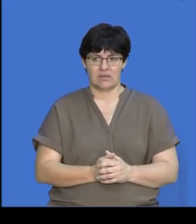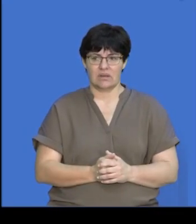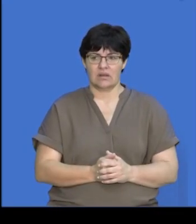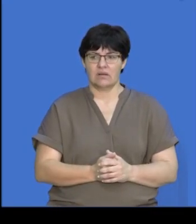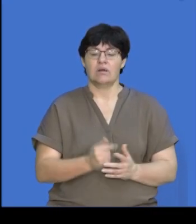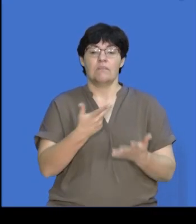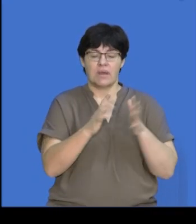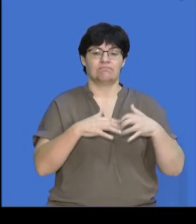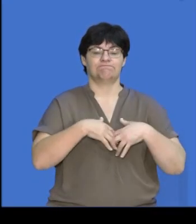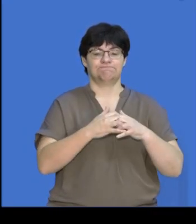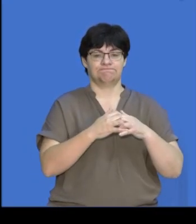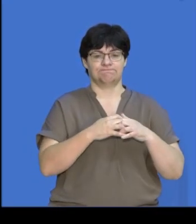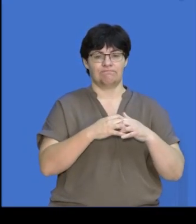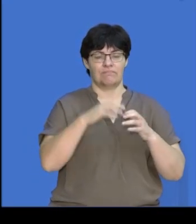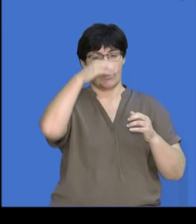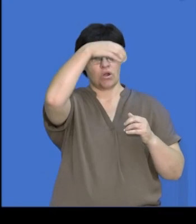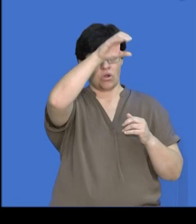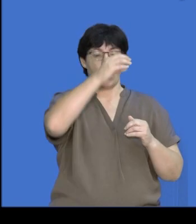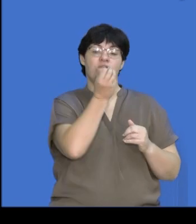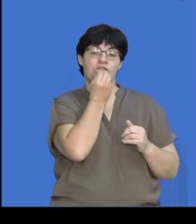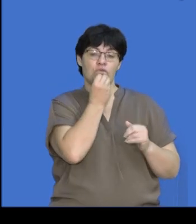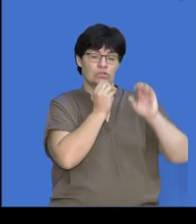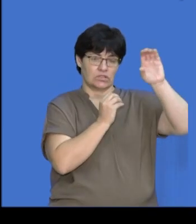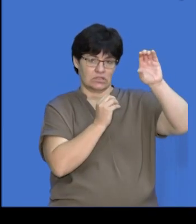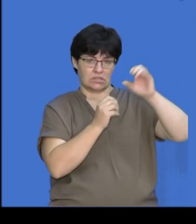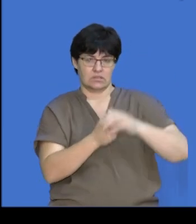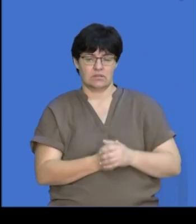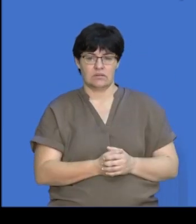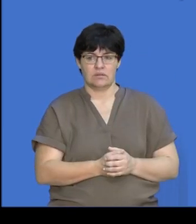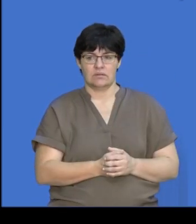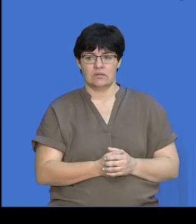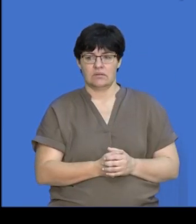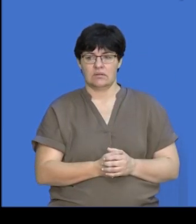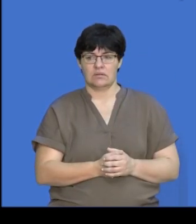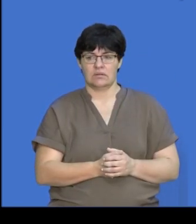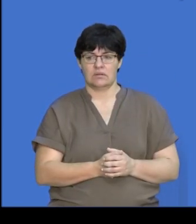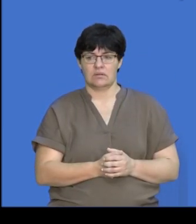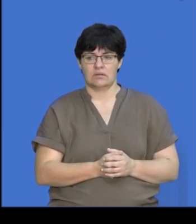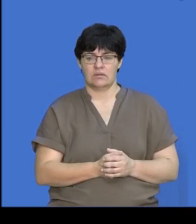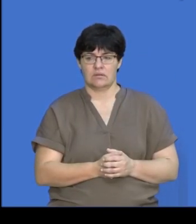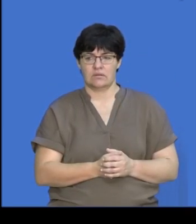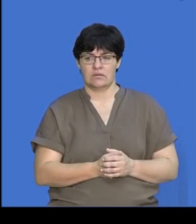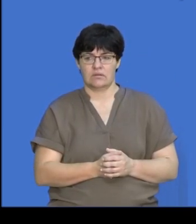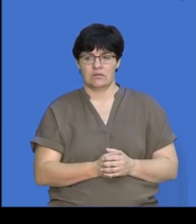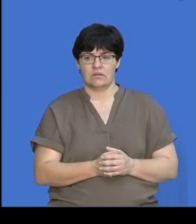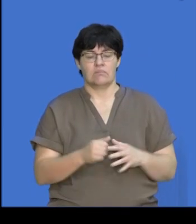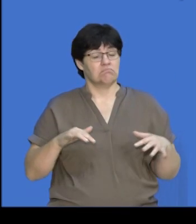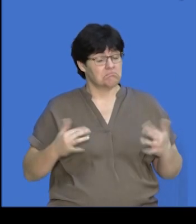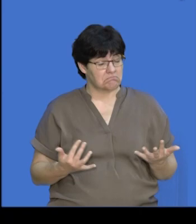note I've broken up the cost of food. I'm going to go back to my blue, and then how do